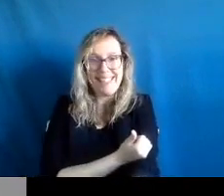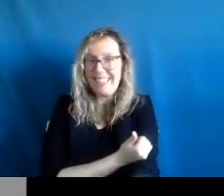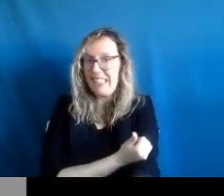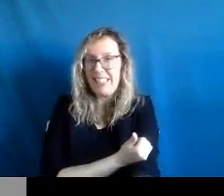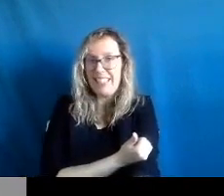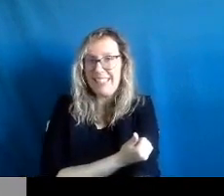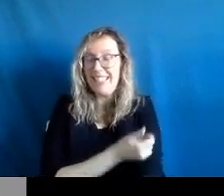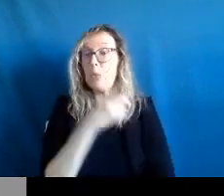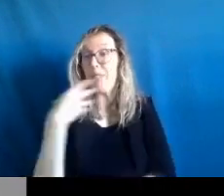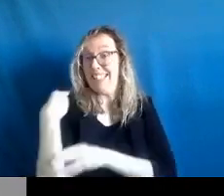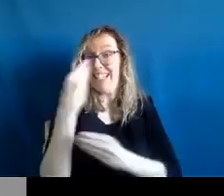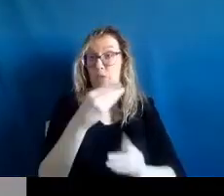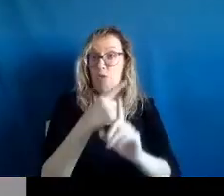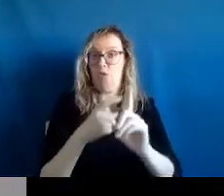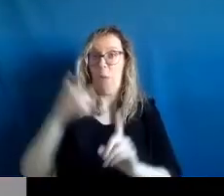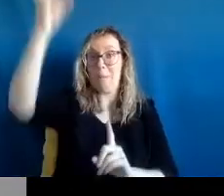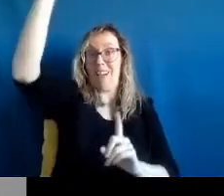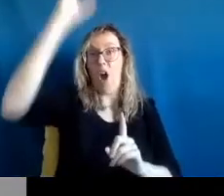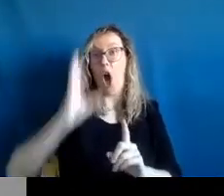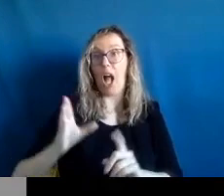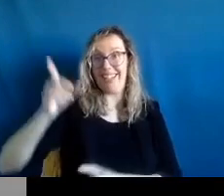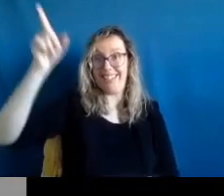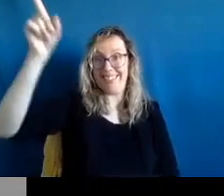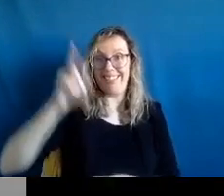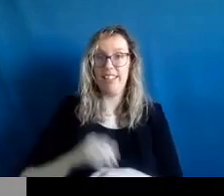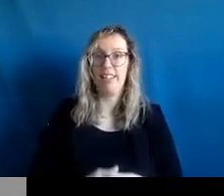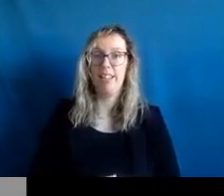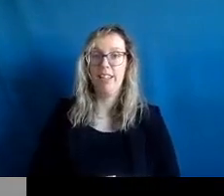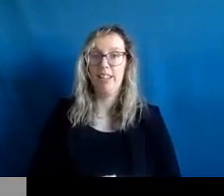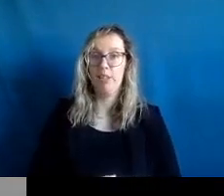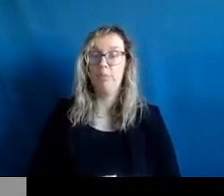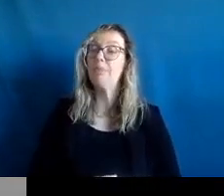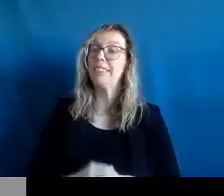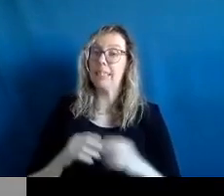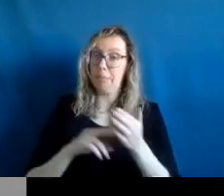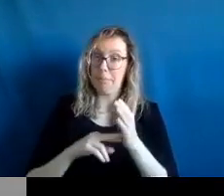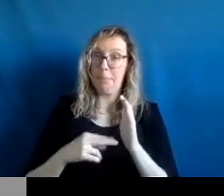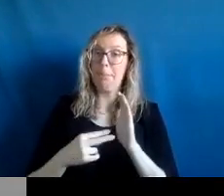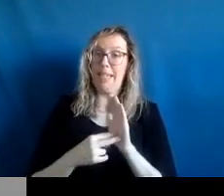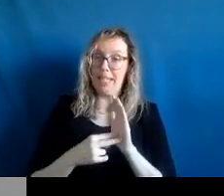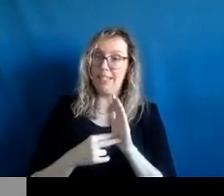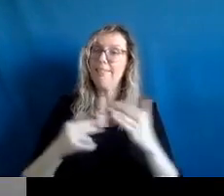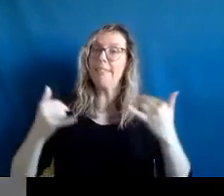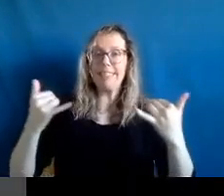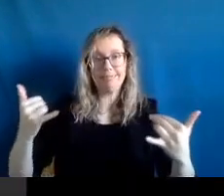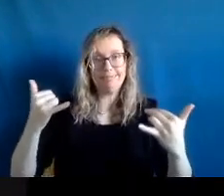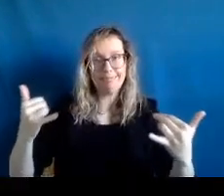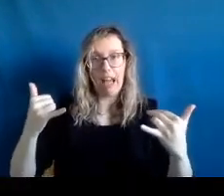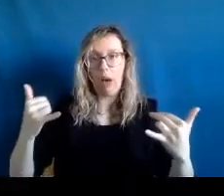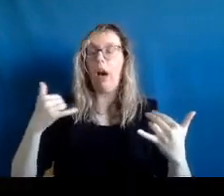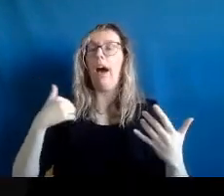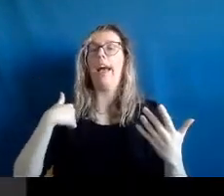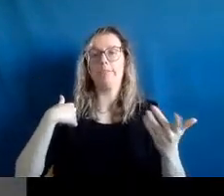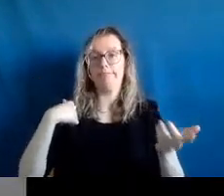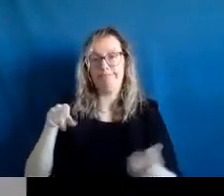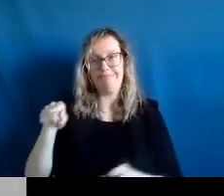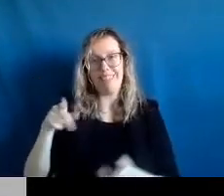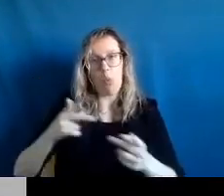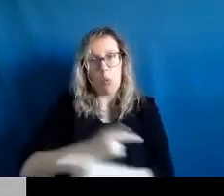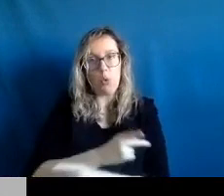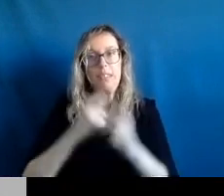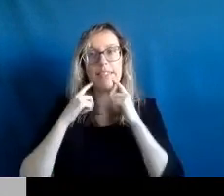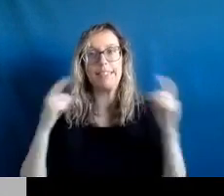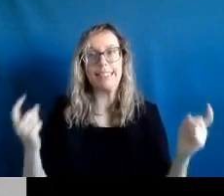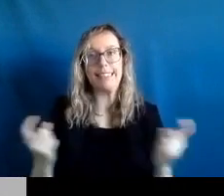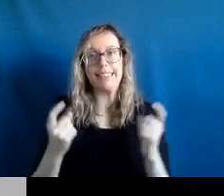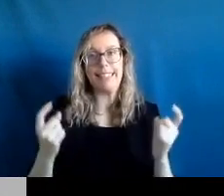above. That's why the one who handed me over to you has the greater sin." From that moment